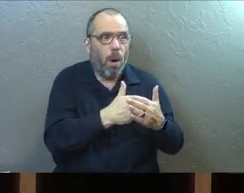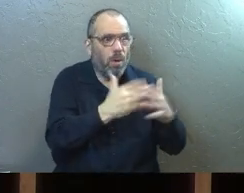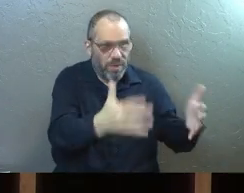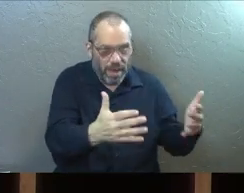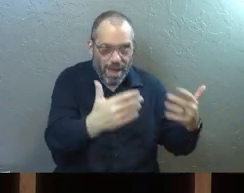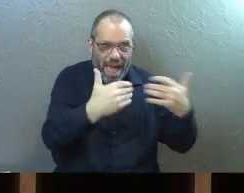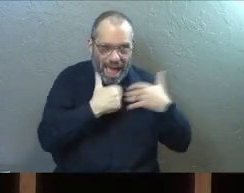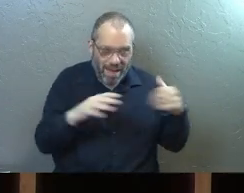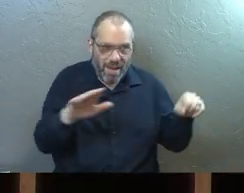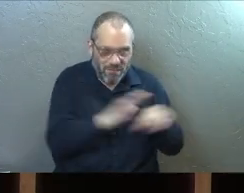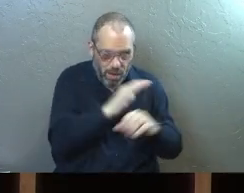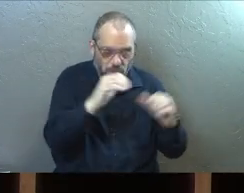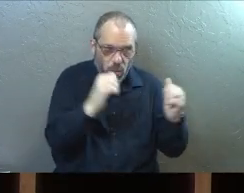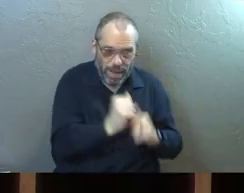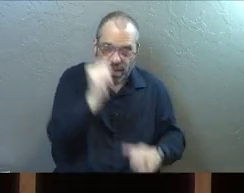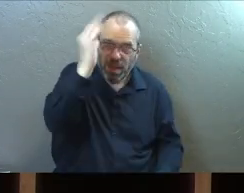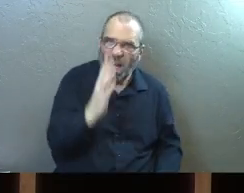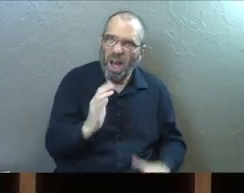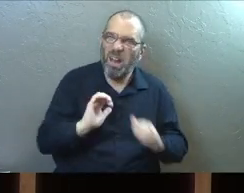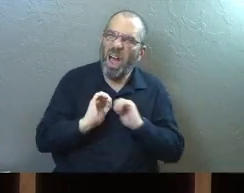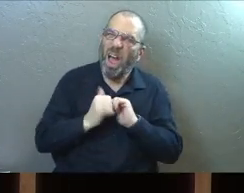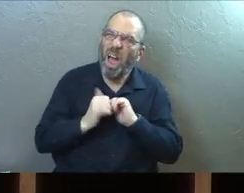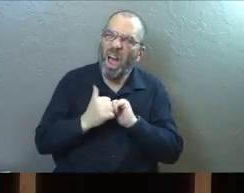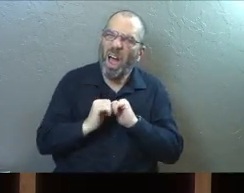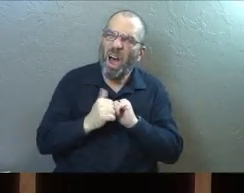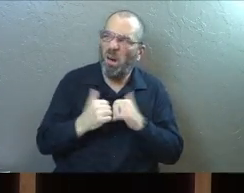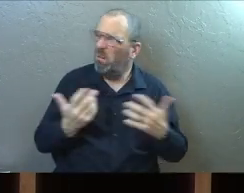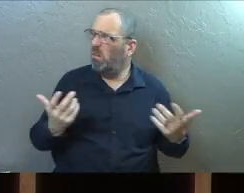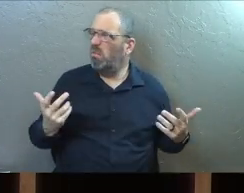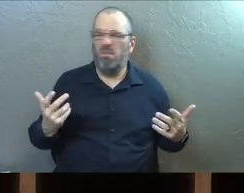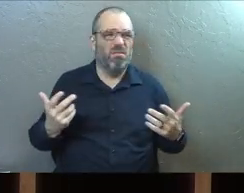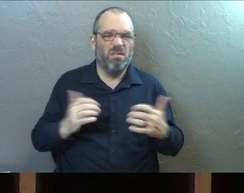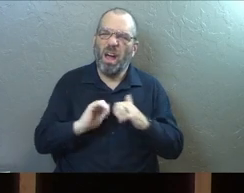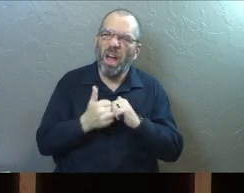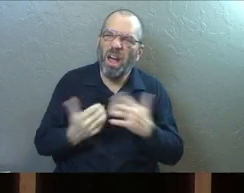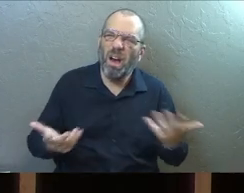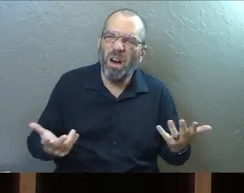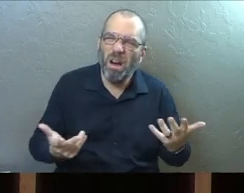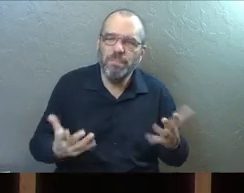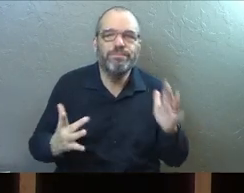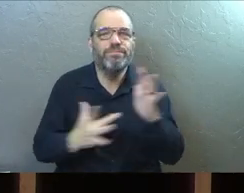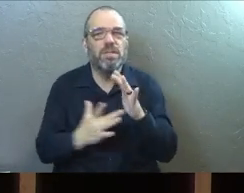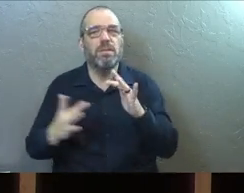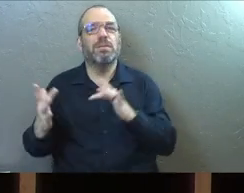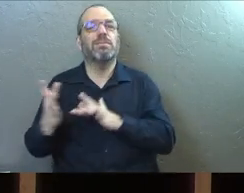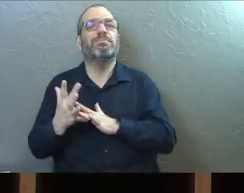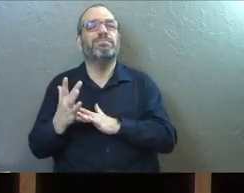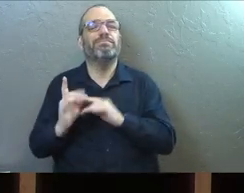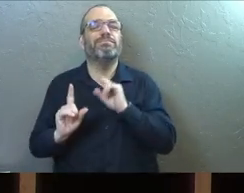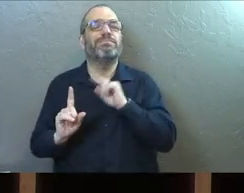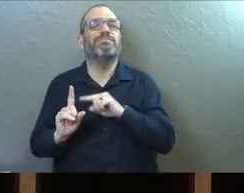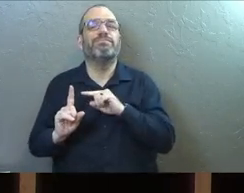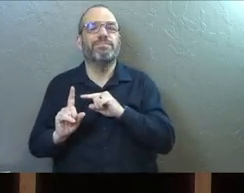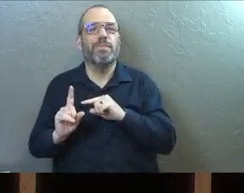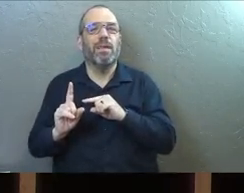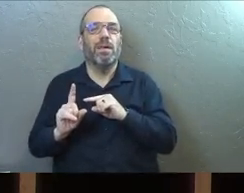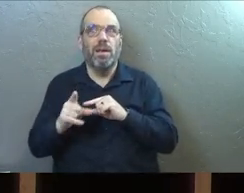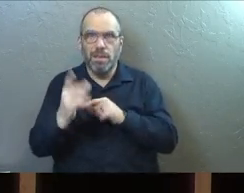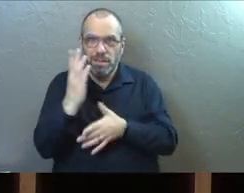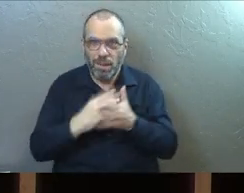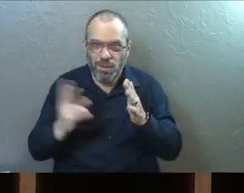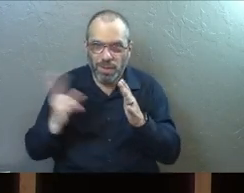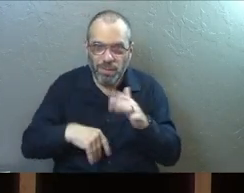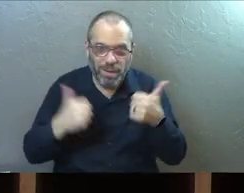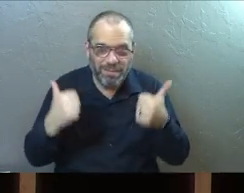are all filled with God. How is that possible? Jesus. Some of you have been reading.